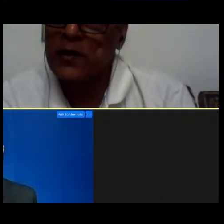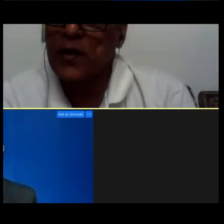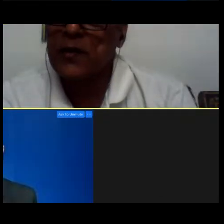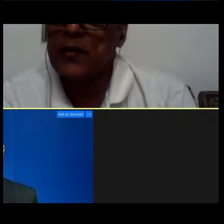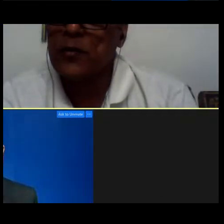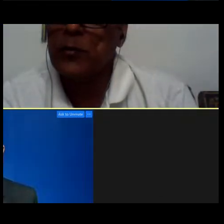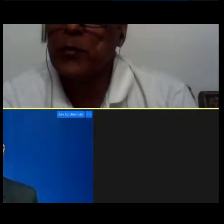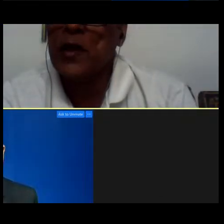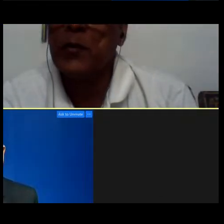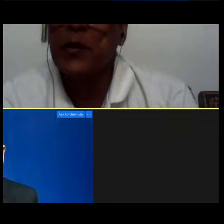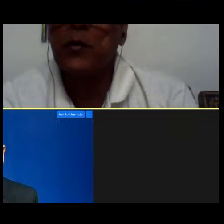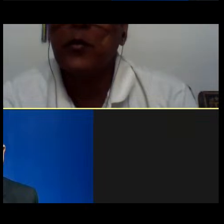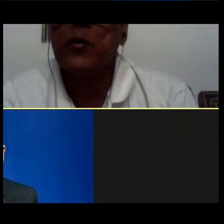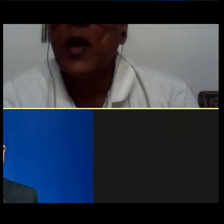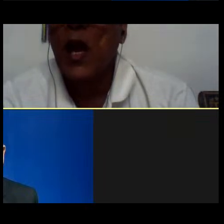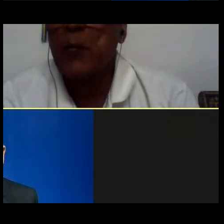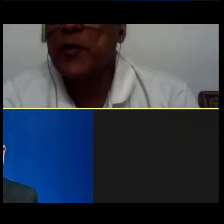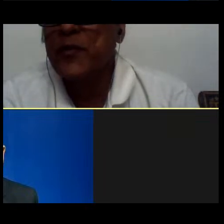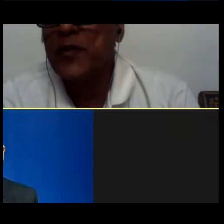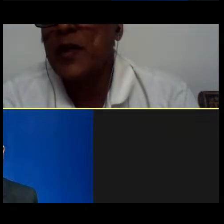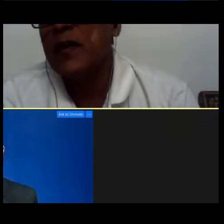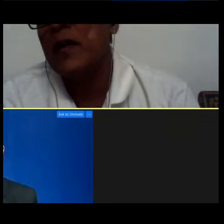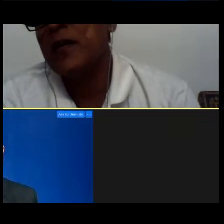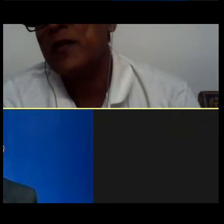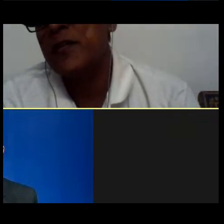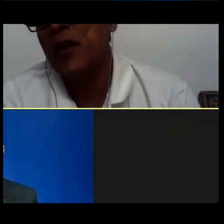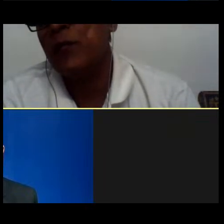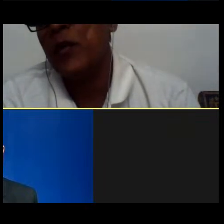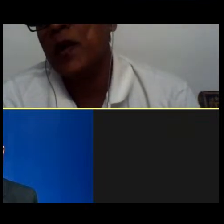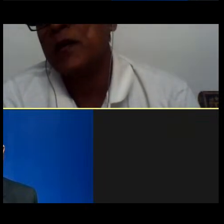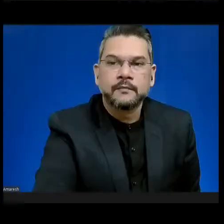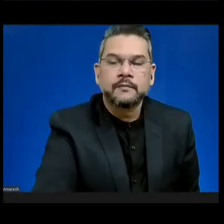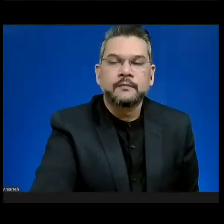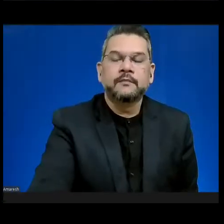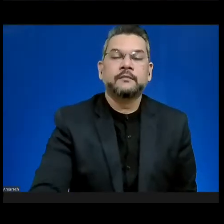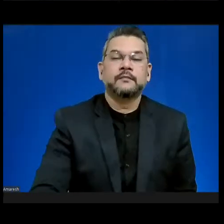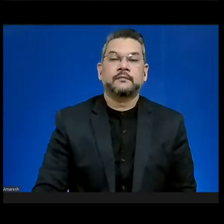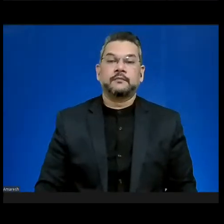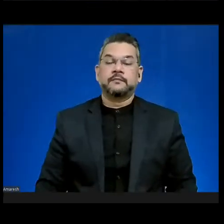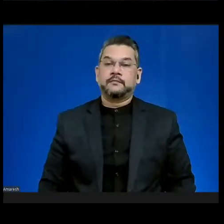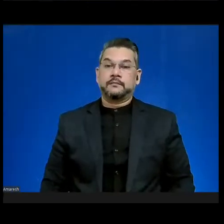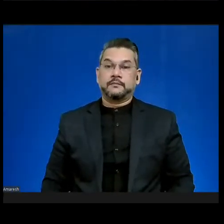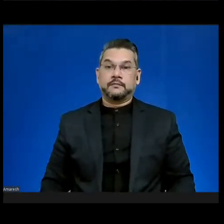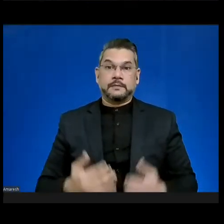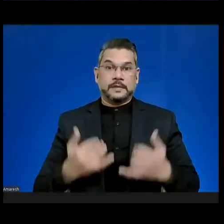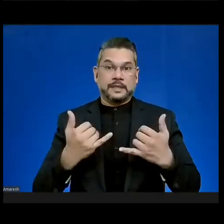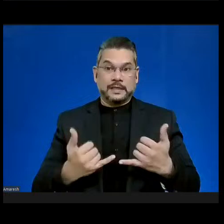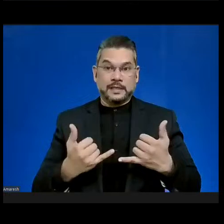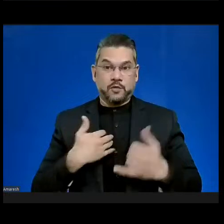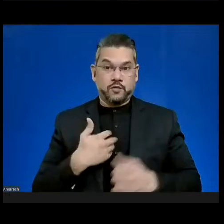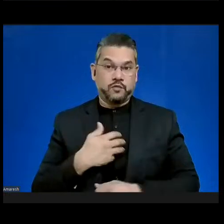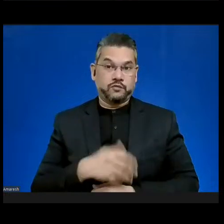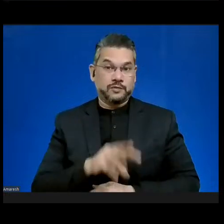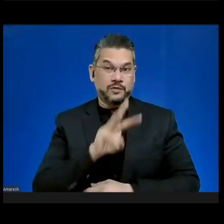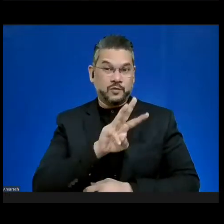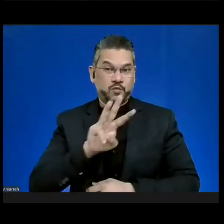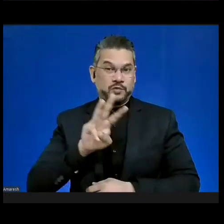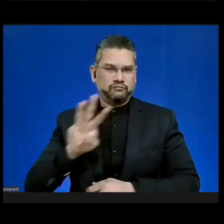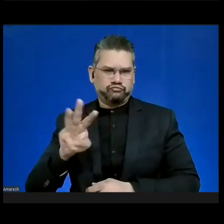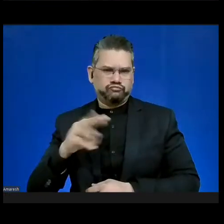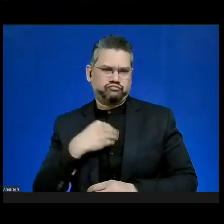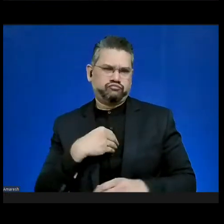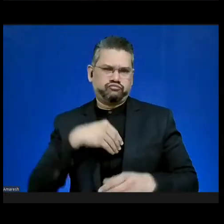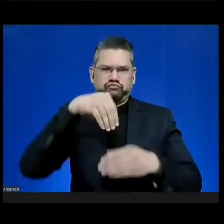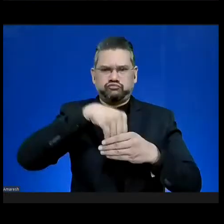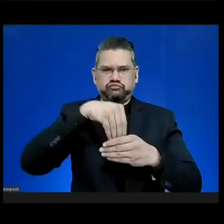the other side should be able to appreciate and understand what exactly you are means the